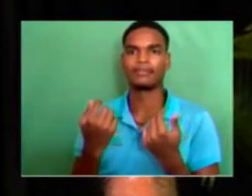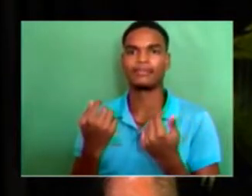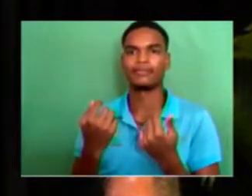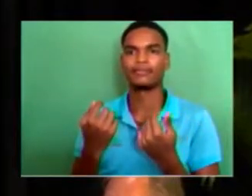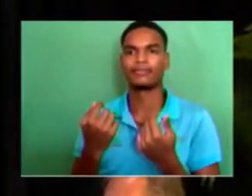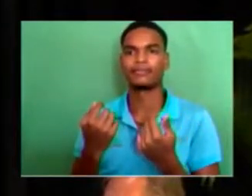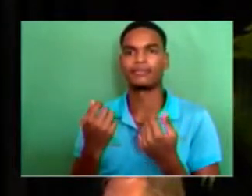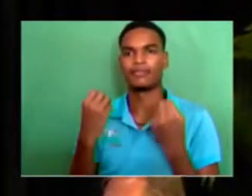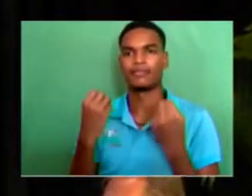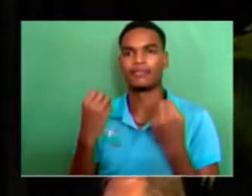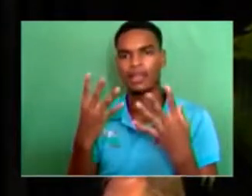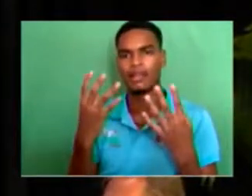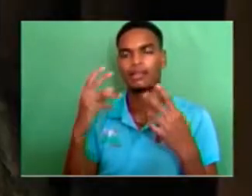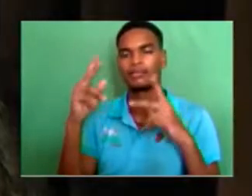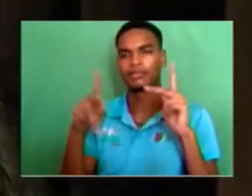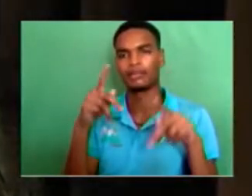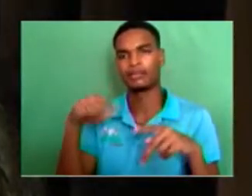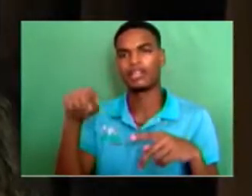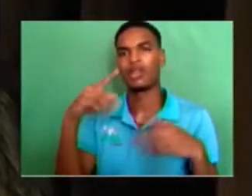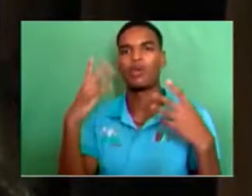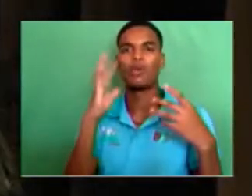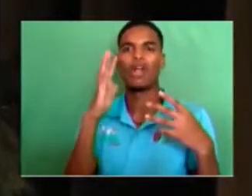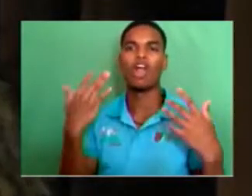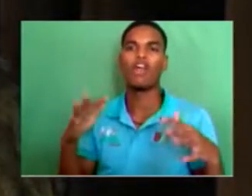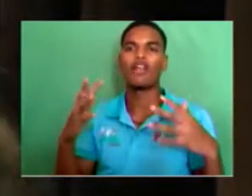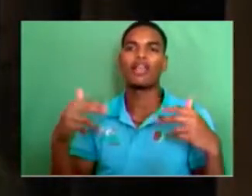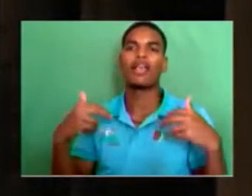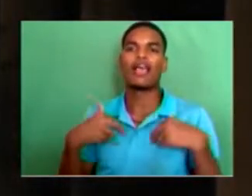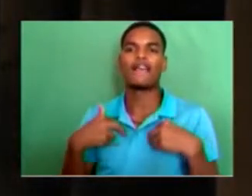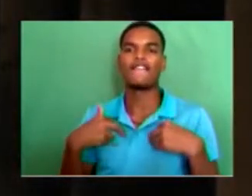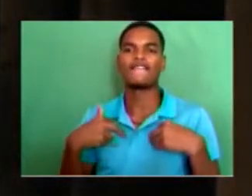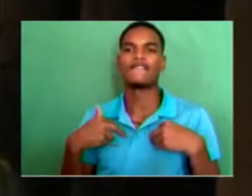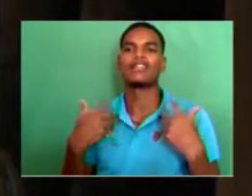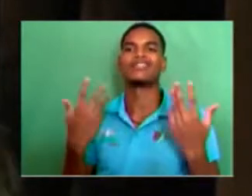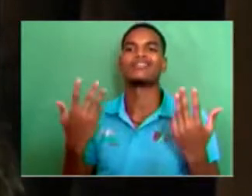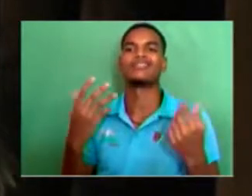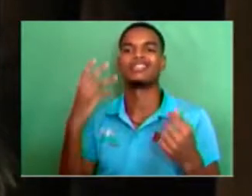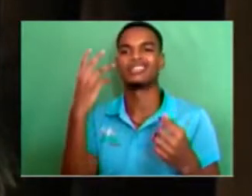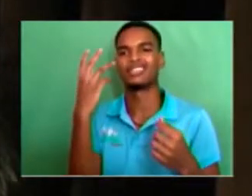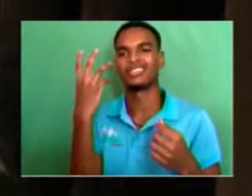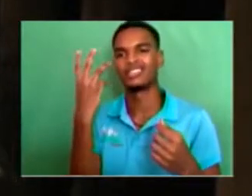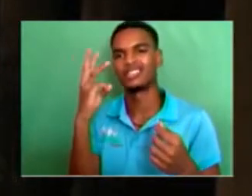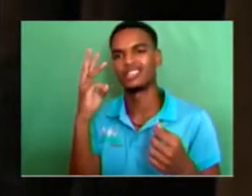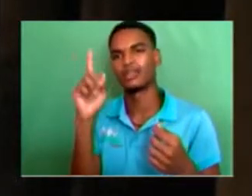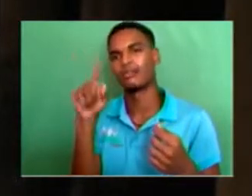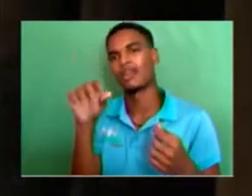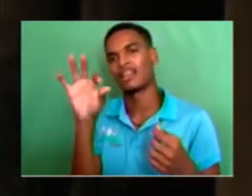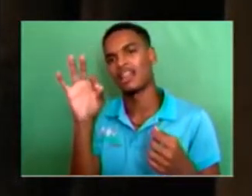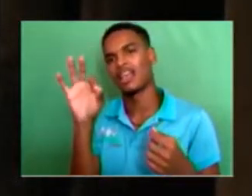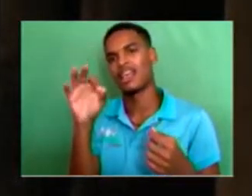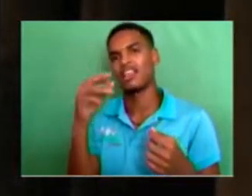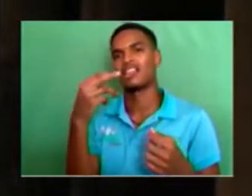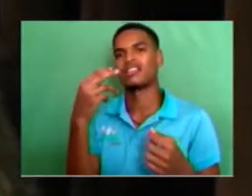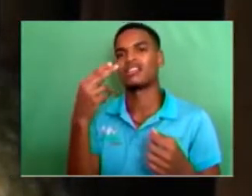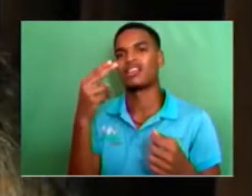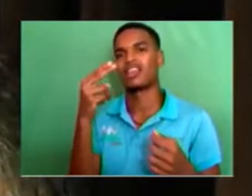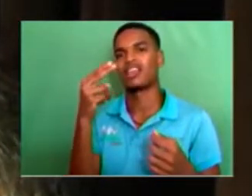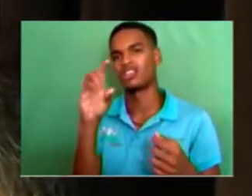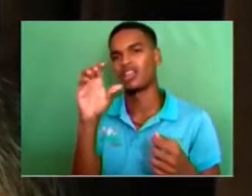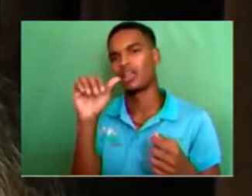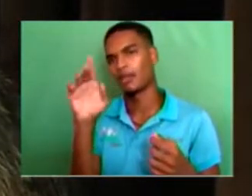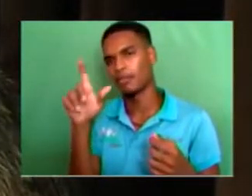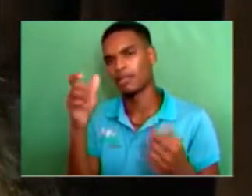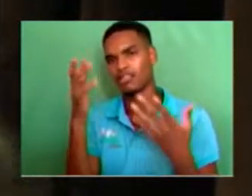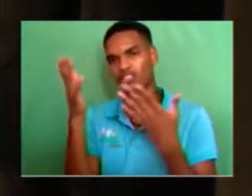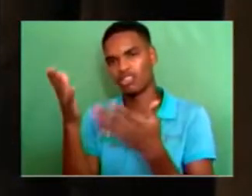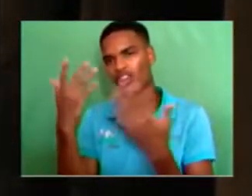many folks will already have 16:9 HD capable displays, I believe. And